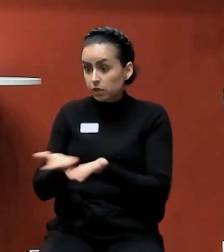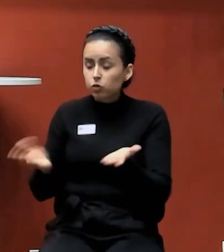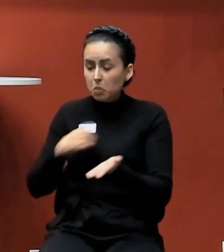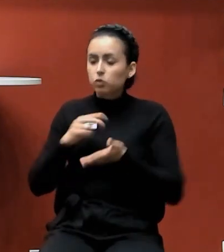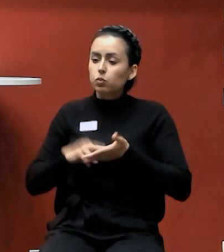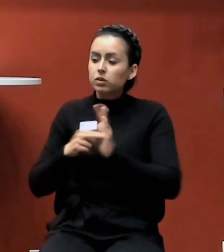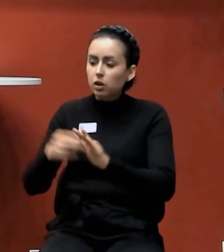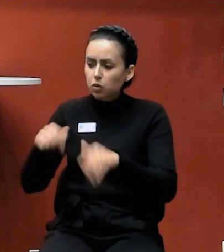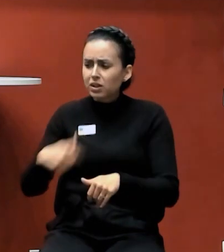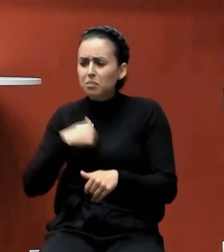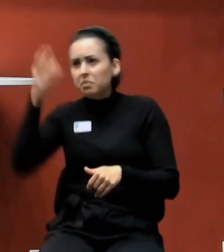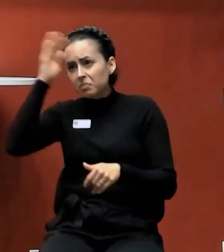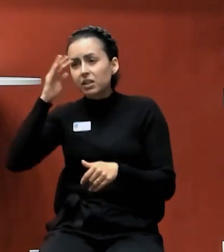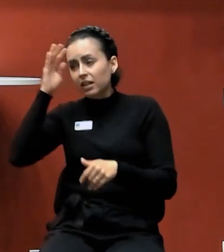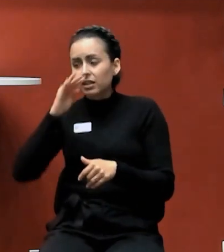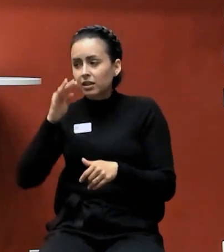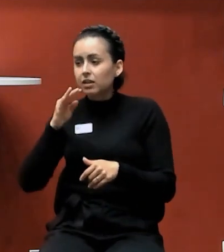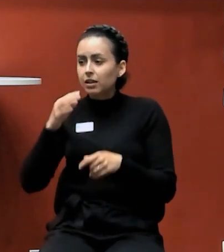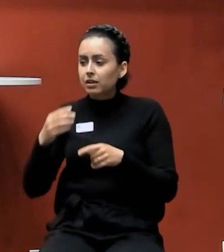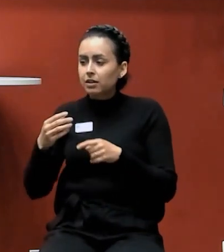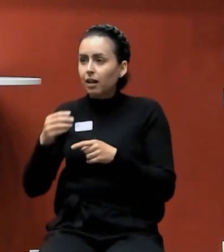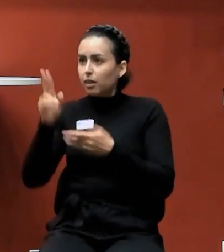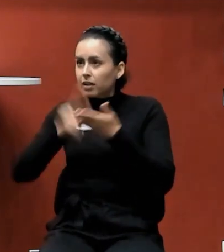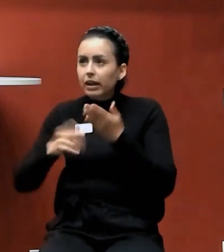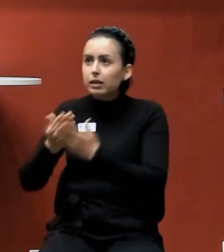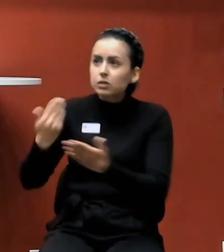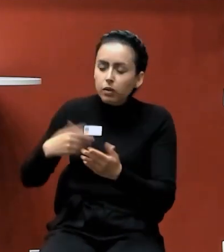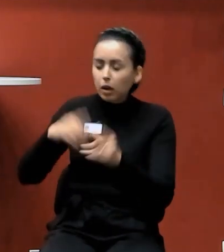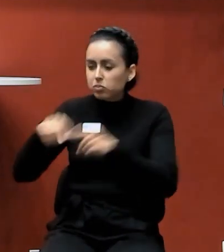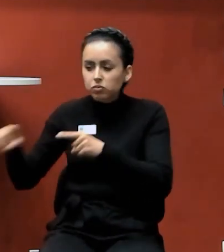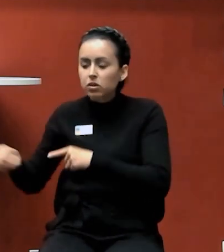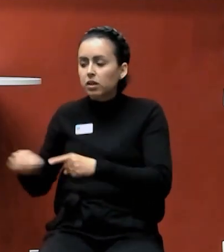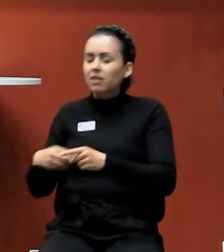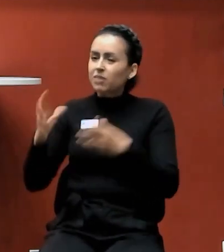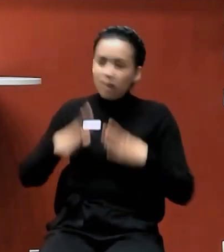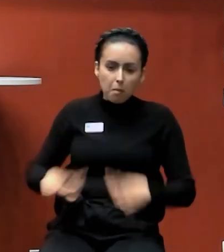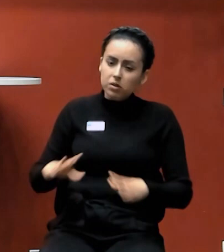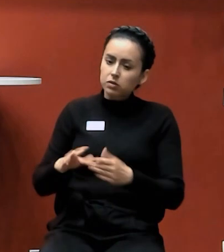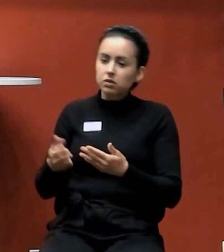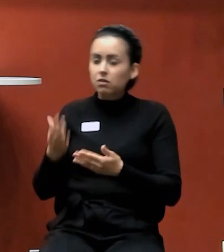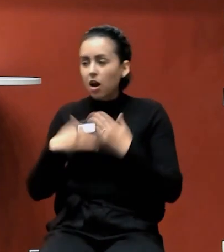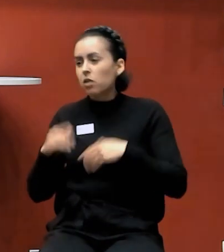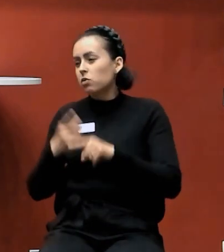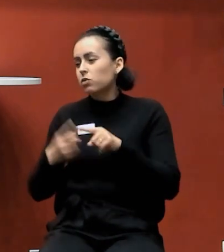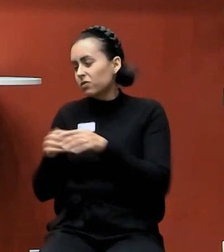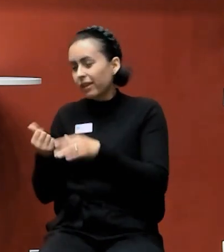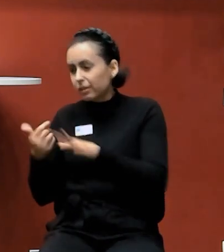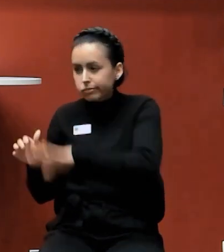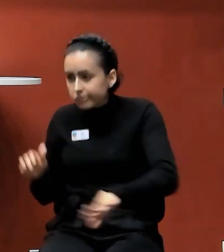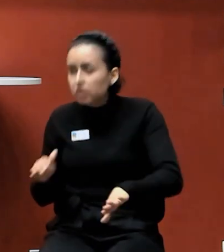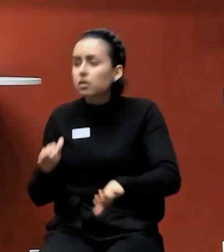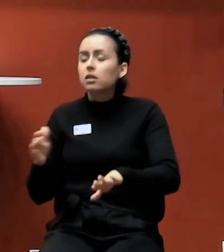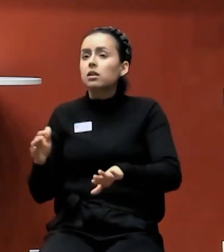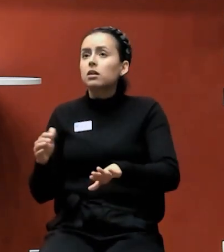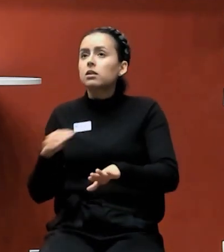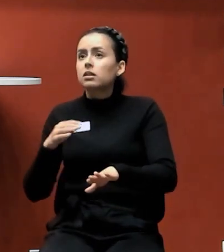talk about disability. I didn't want to talk about what we represent as a group. And then we started touring the piece, and